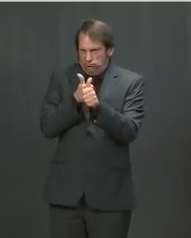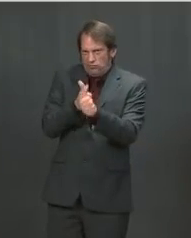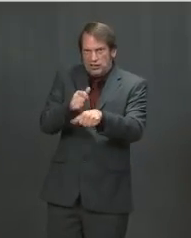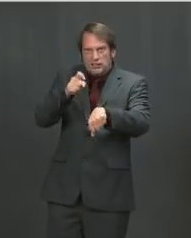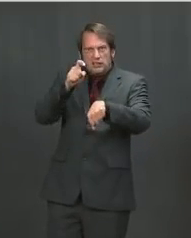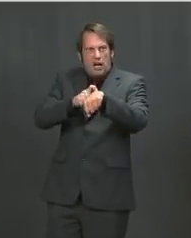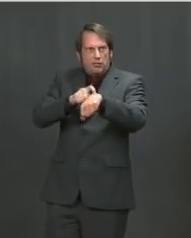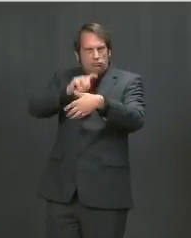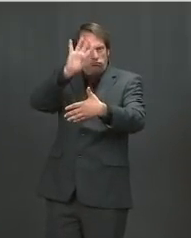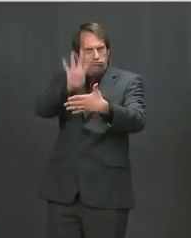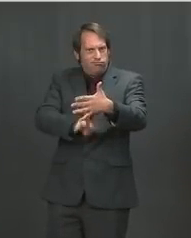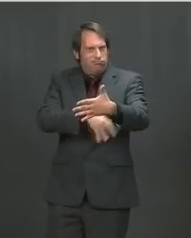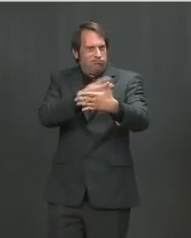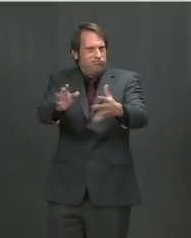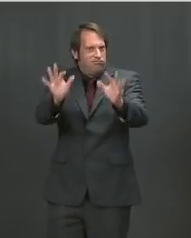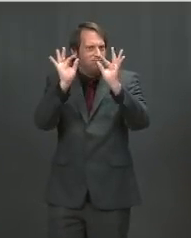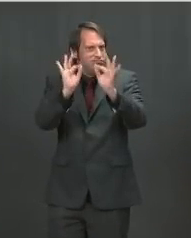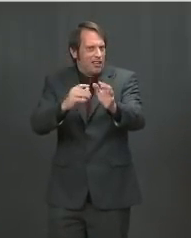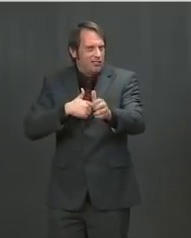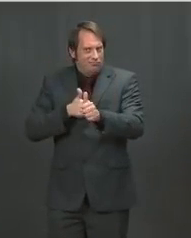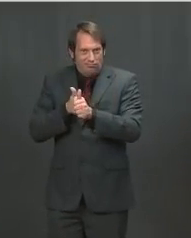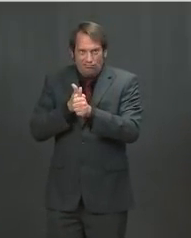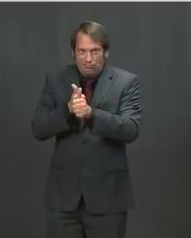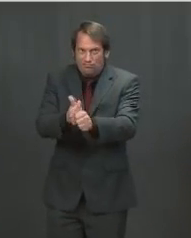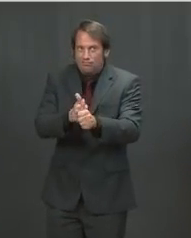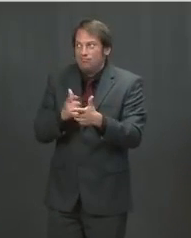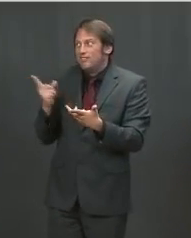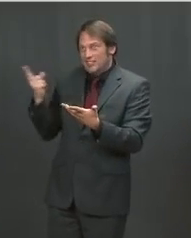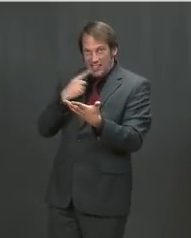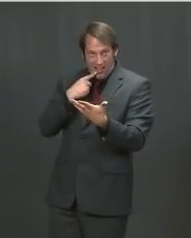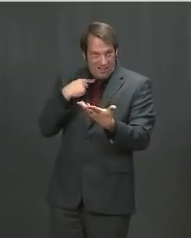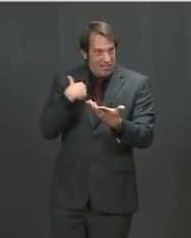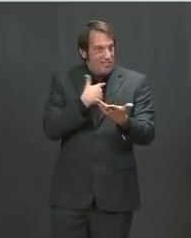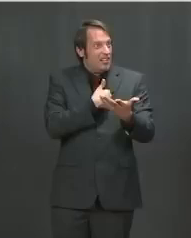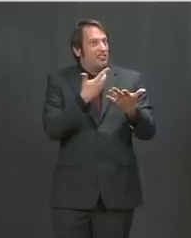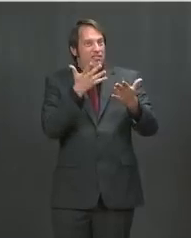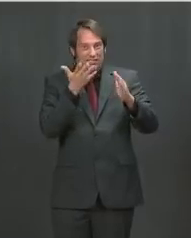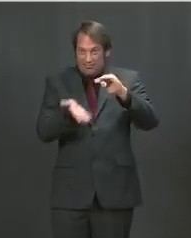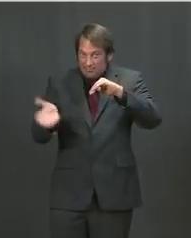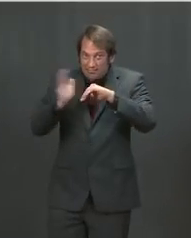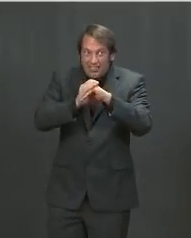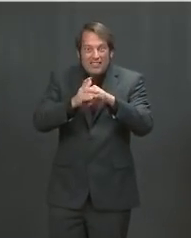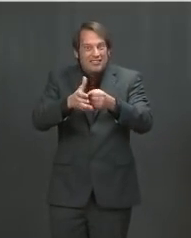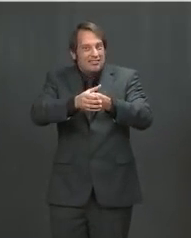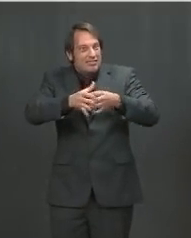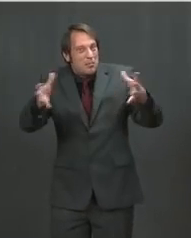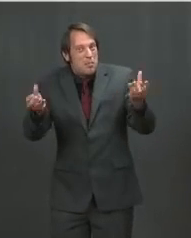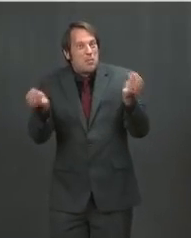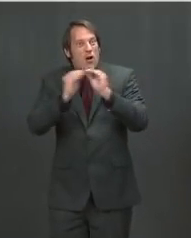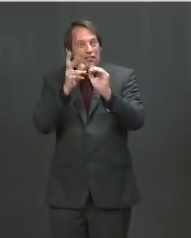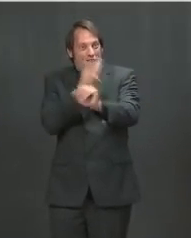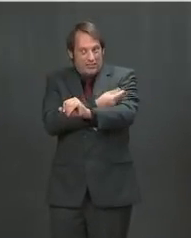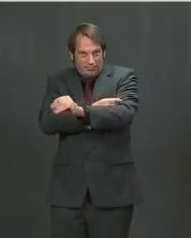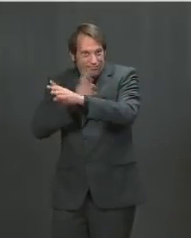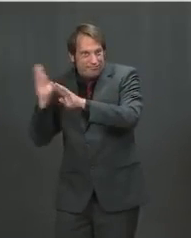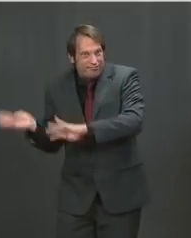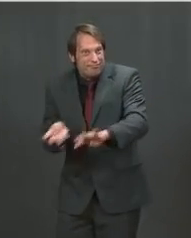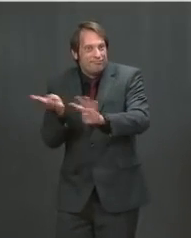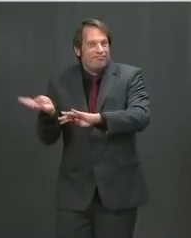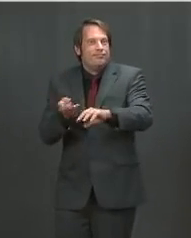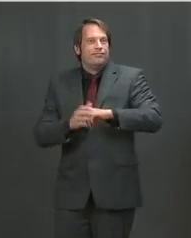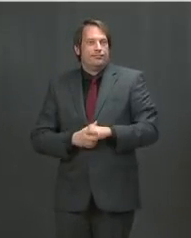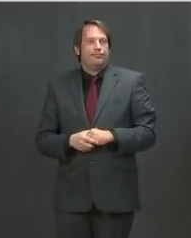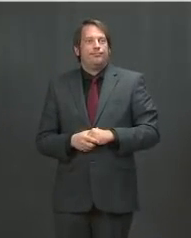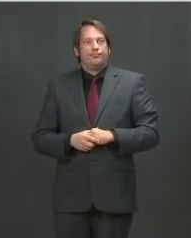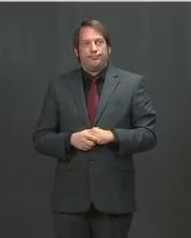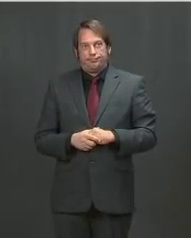President's direction to increase vaccine supply, the number of vaccinators in the field, and the places for Americans to get vaccinated, as